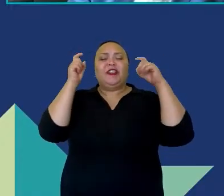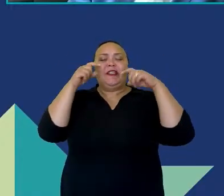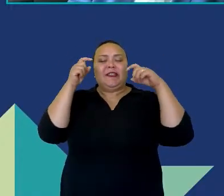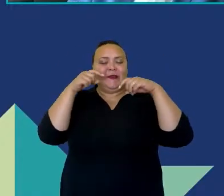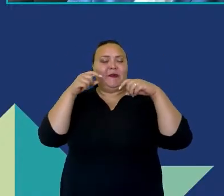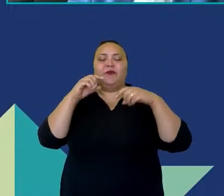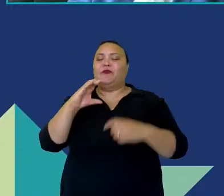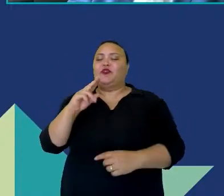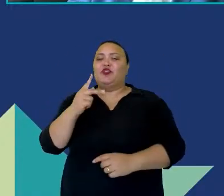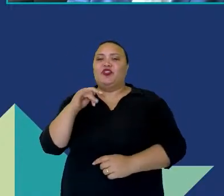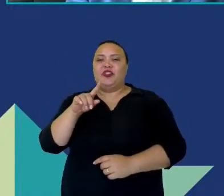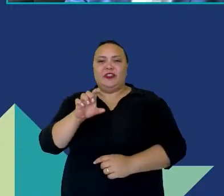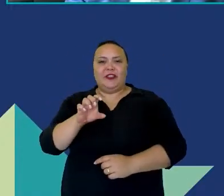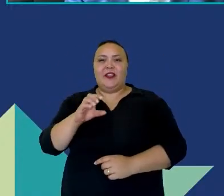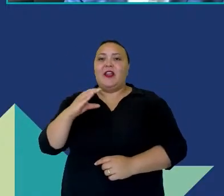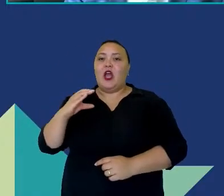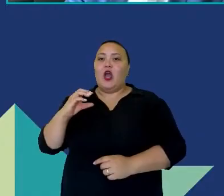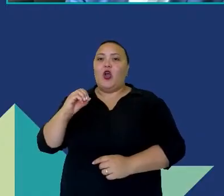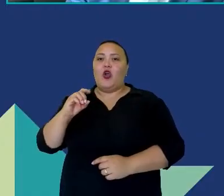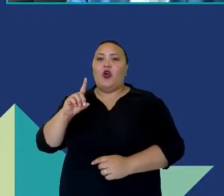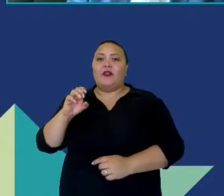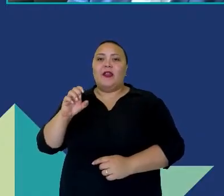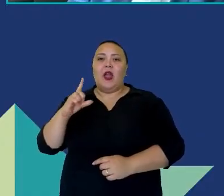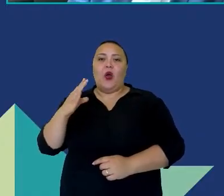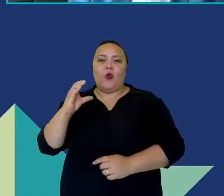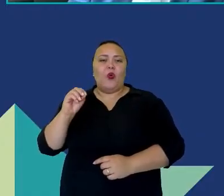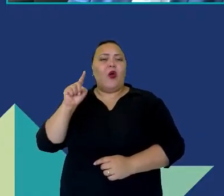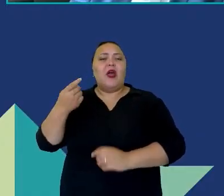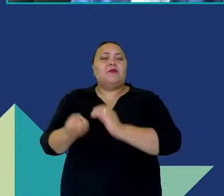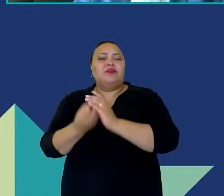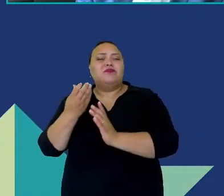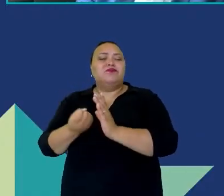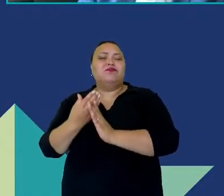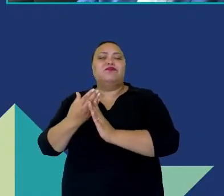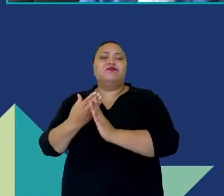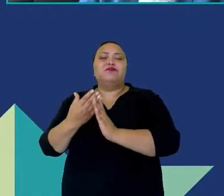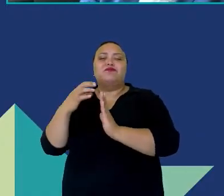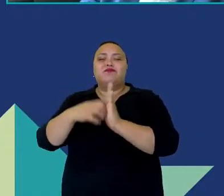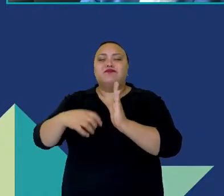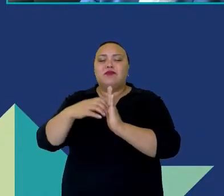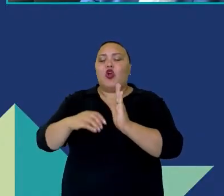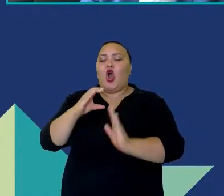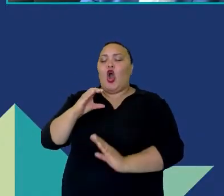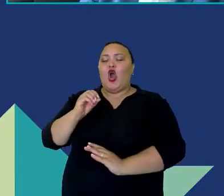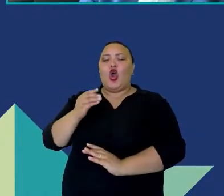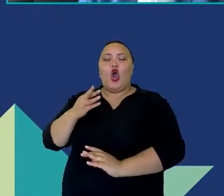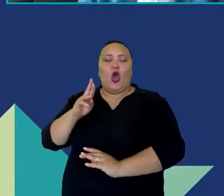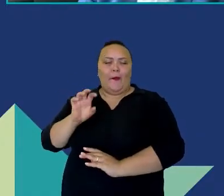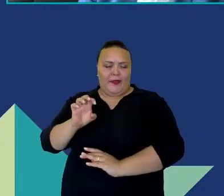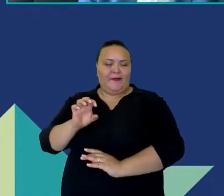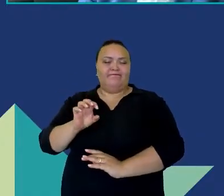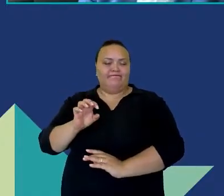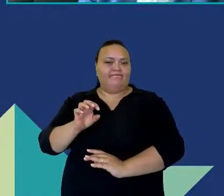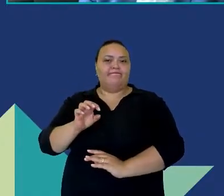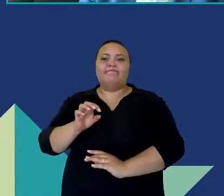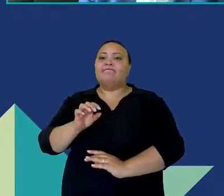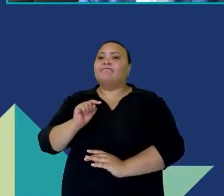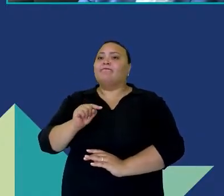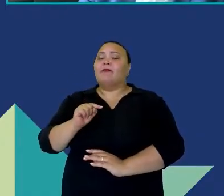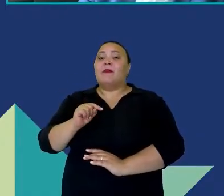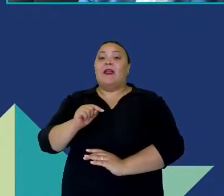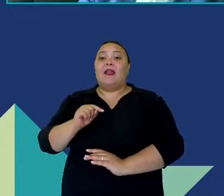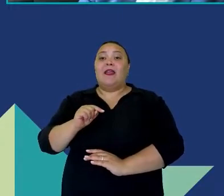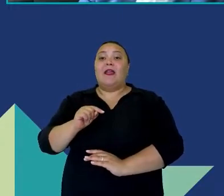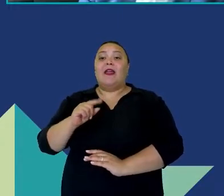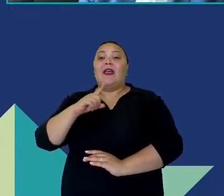world. They implemented a T4G platform where all the instruments are coming to one center, both geotech